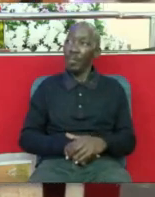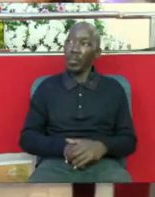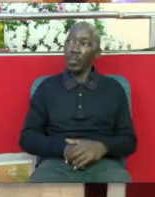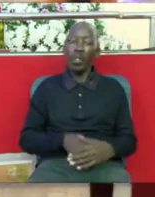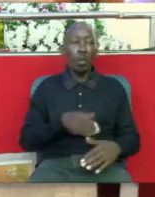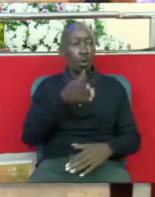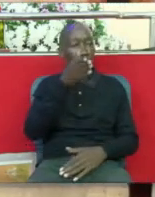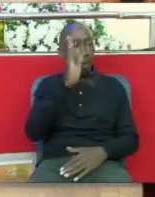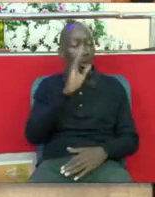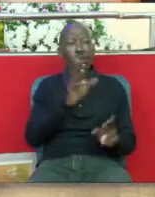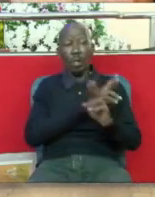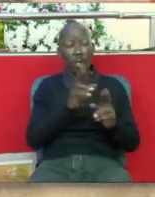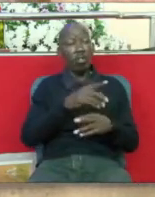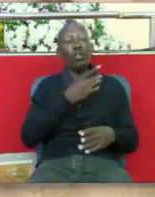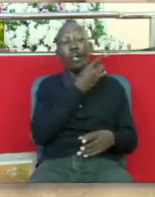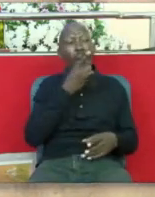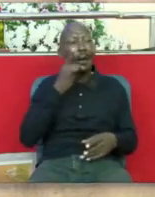God was about to dry the river.